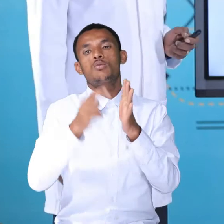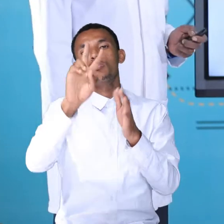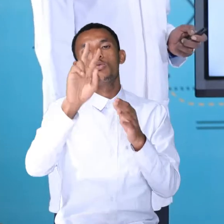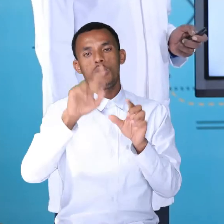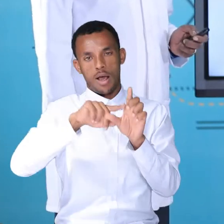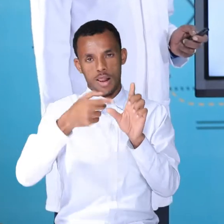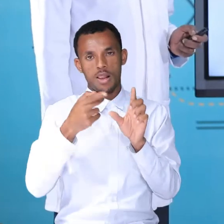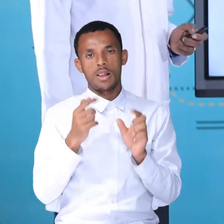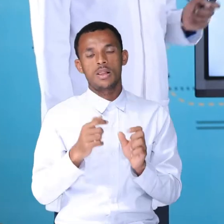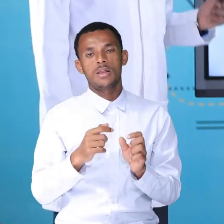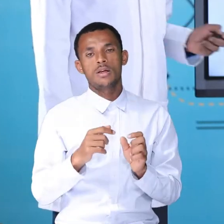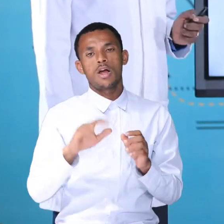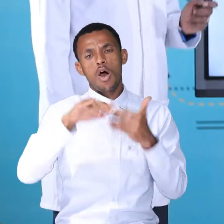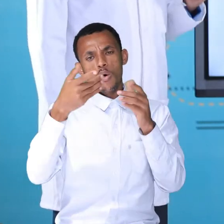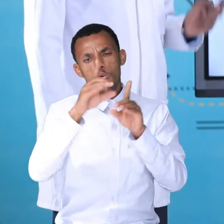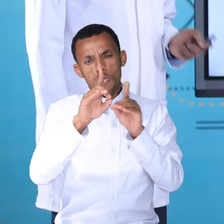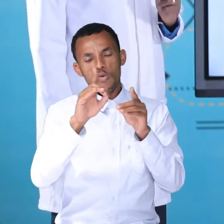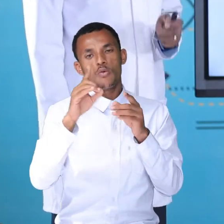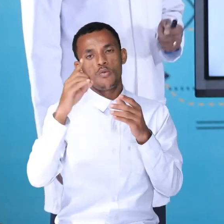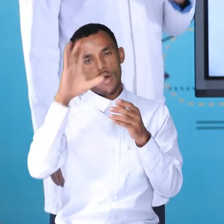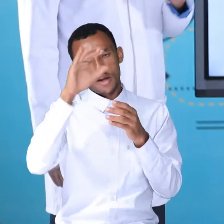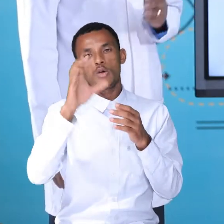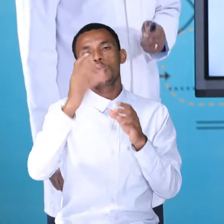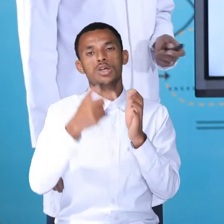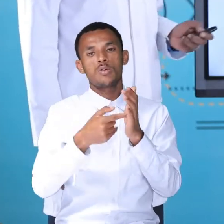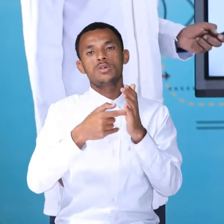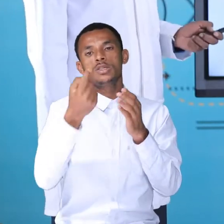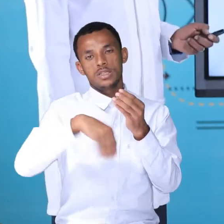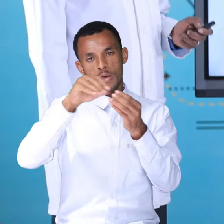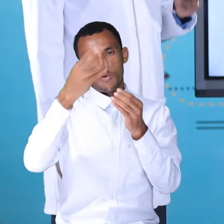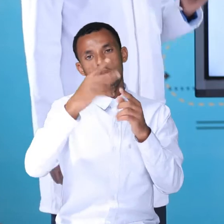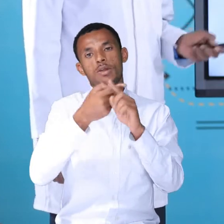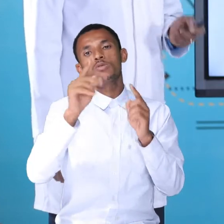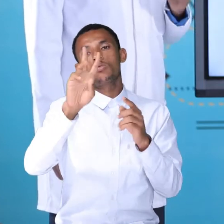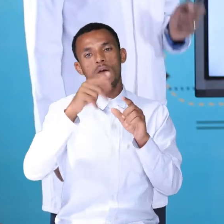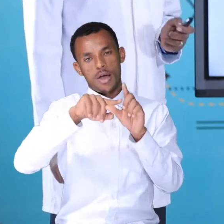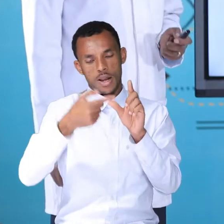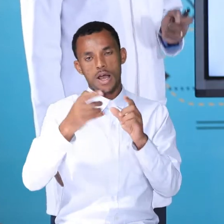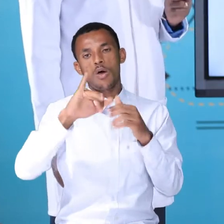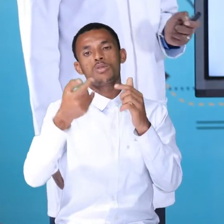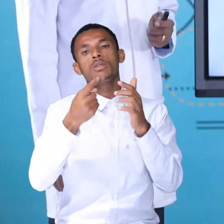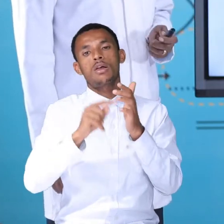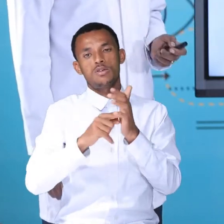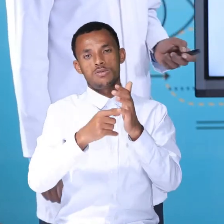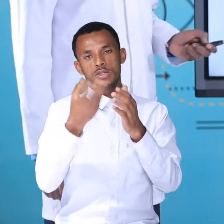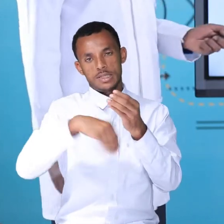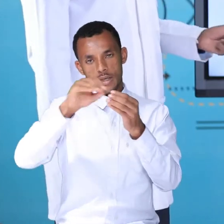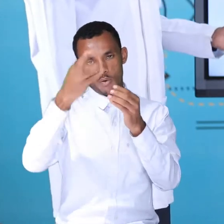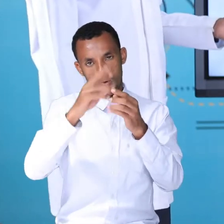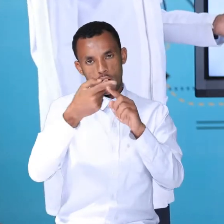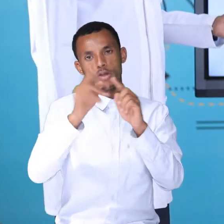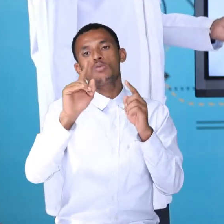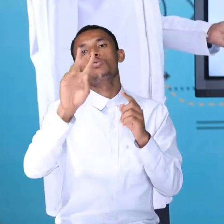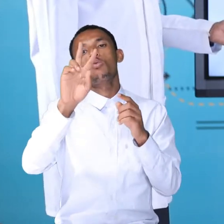angles? How do you find cosine of the sum or difference of two angles? How do you find tangent of the sum or difference of two